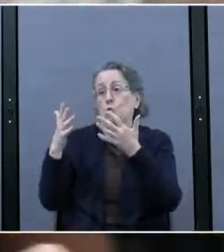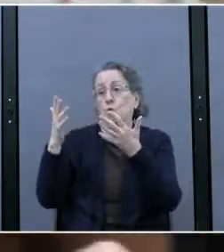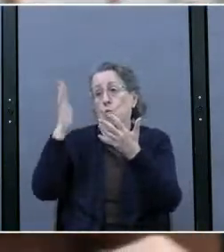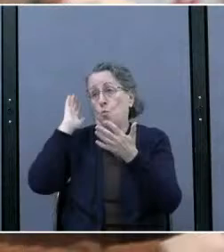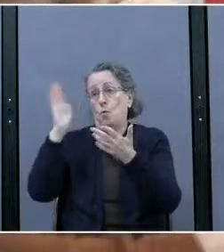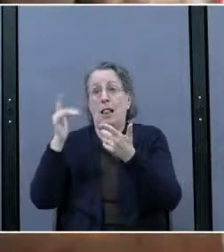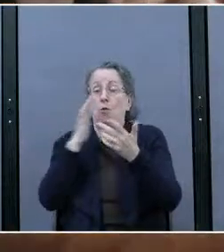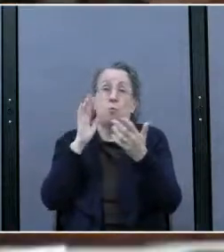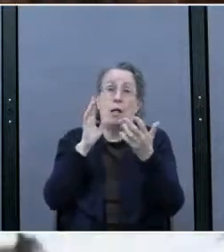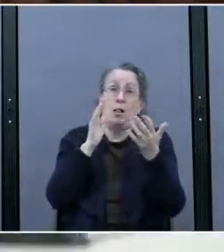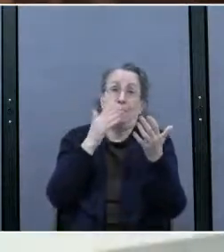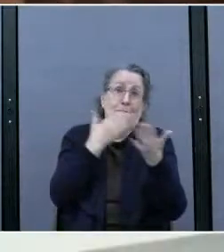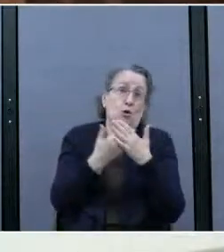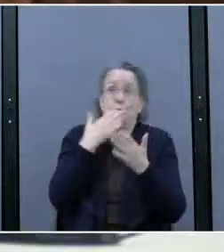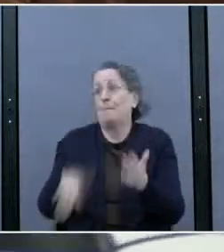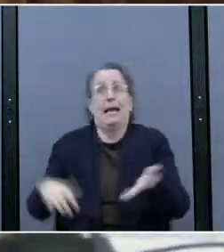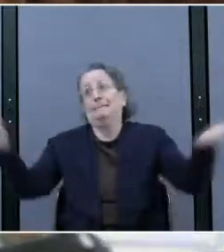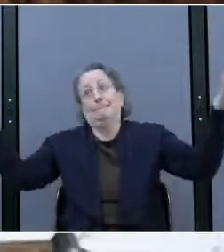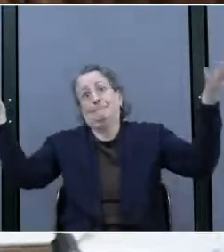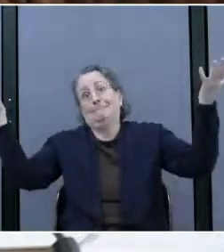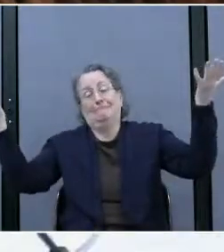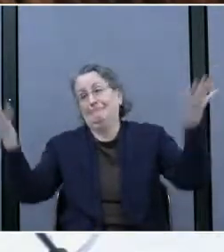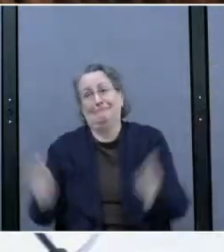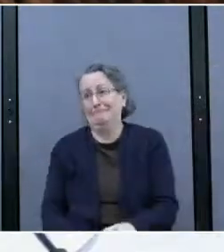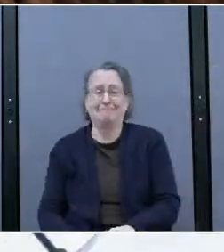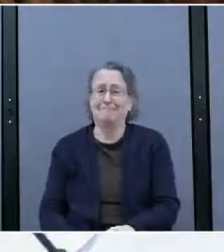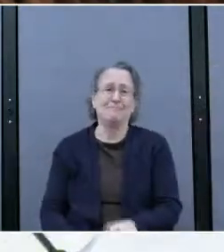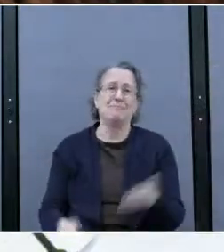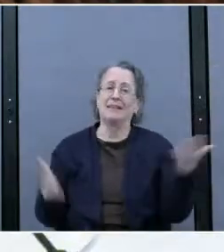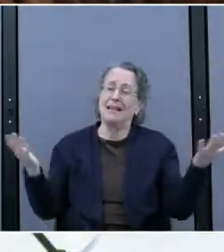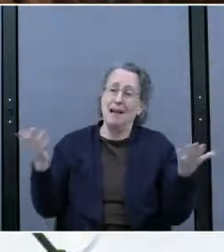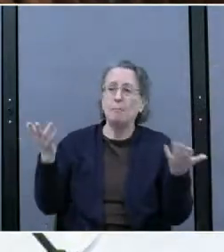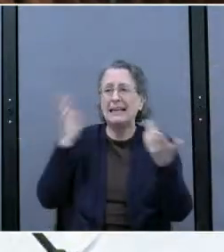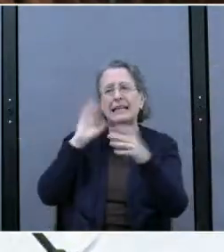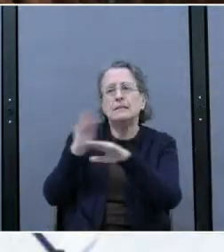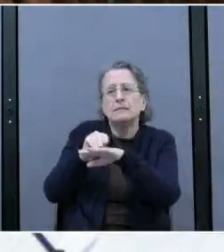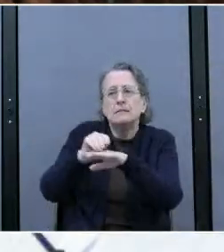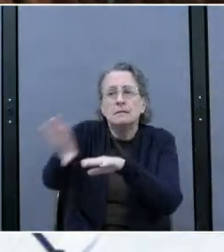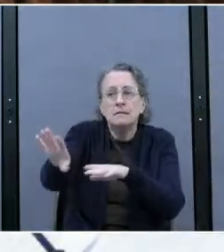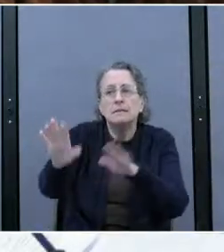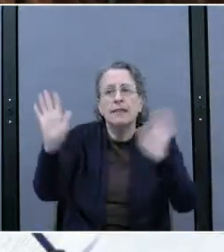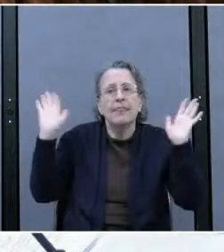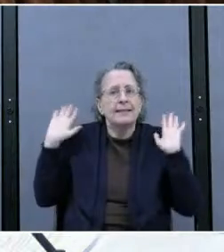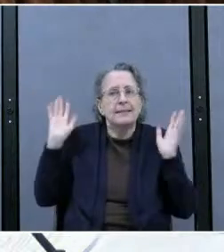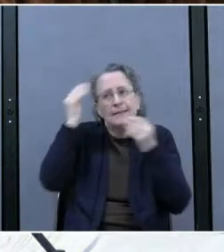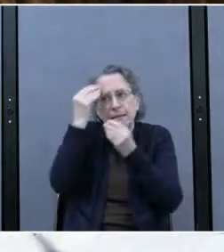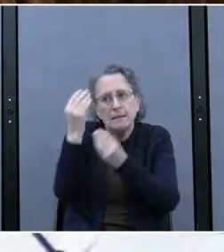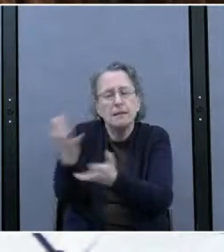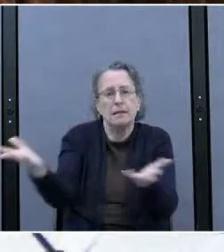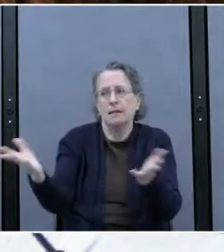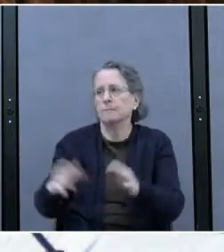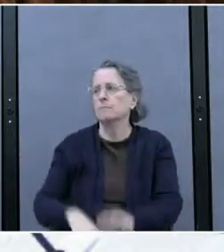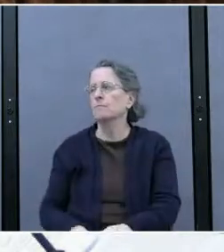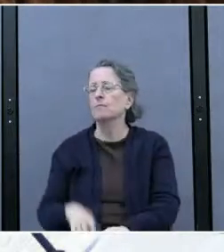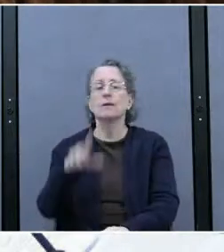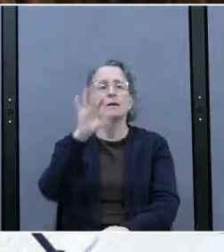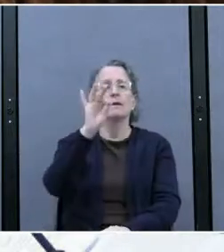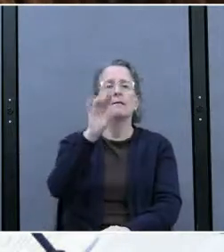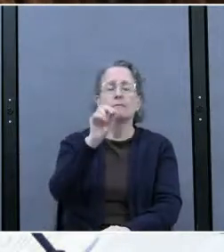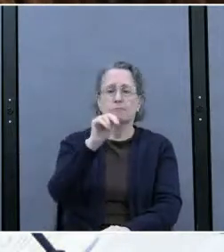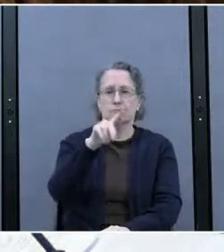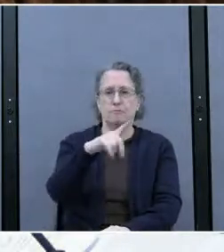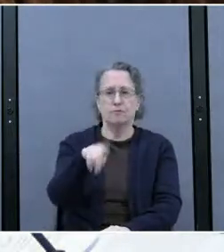That's how it works, right? Like, you know, you're advised and then you do what you're told or not, and then, you know. So my train of thought just